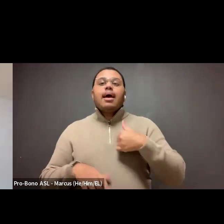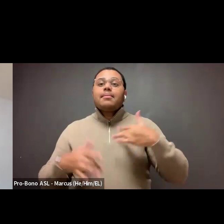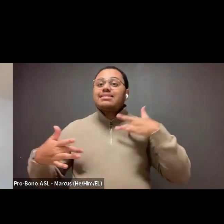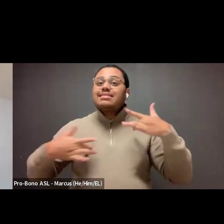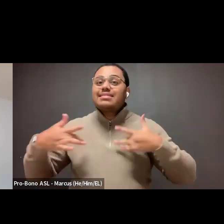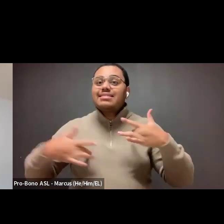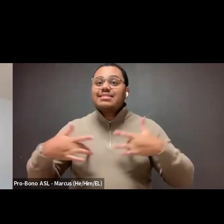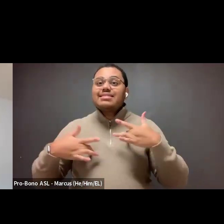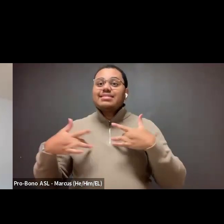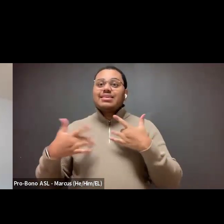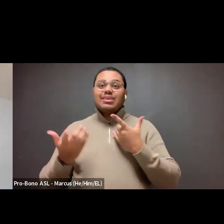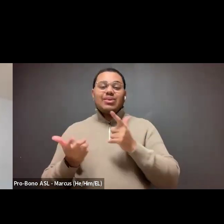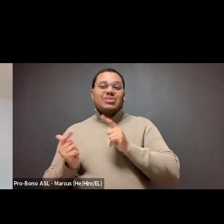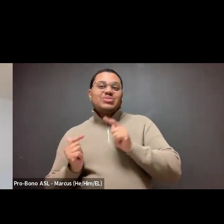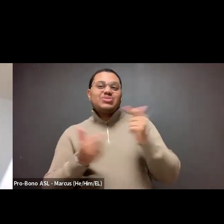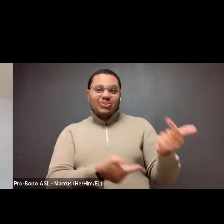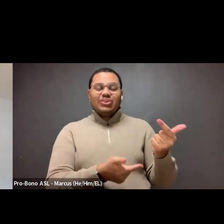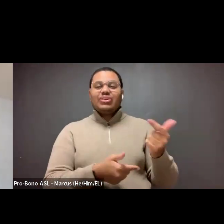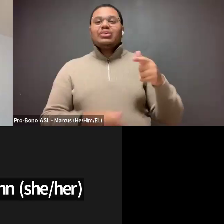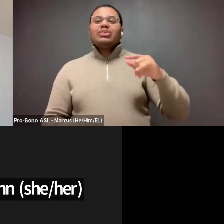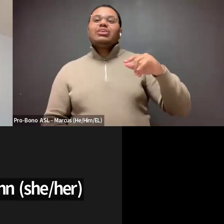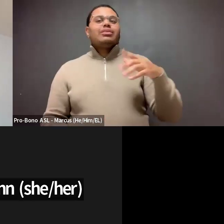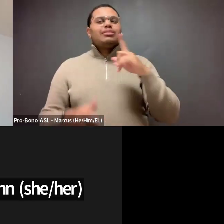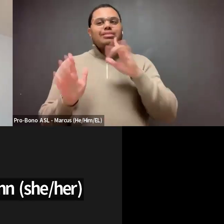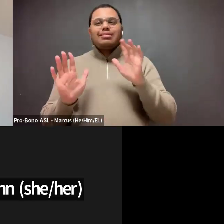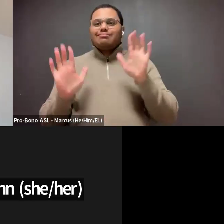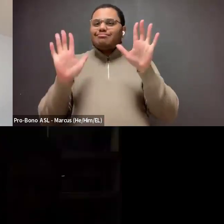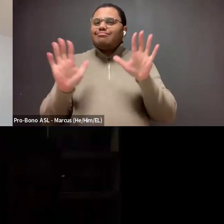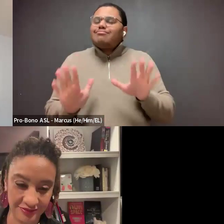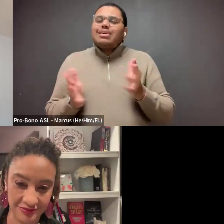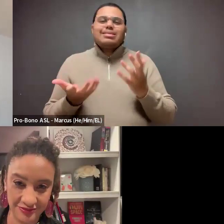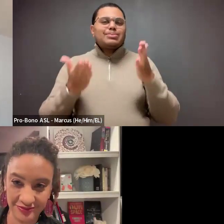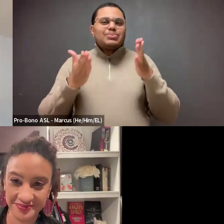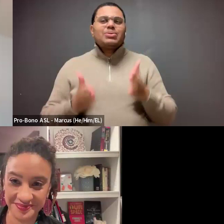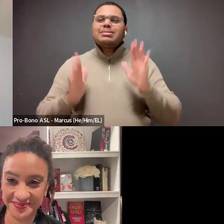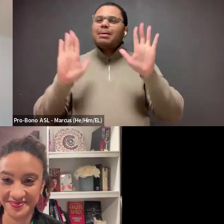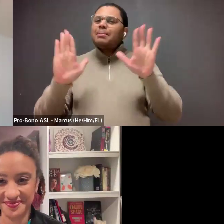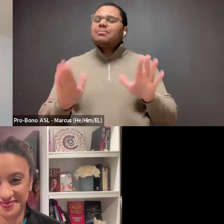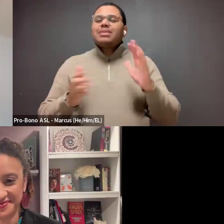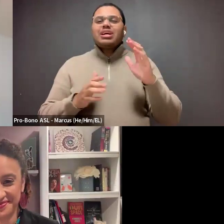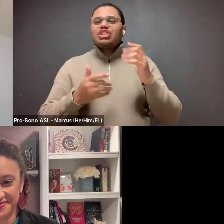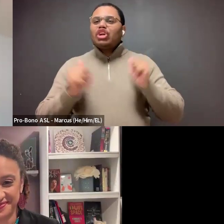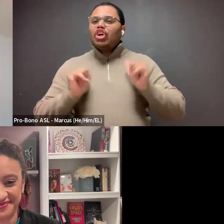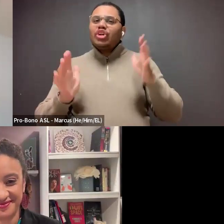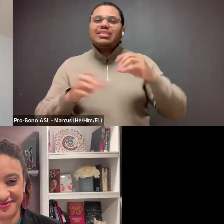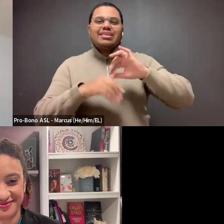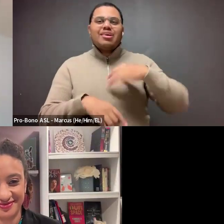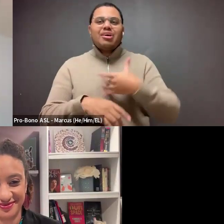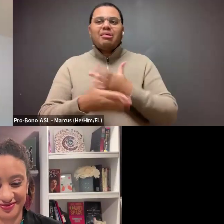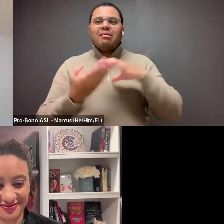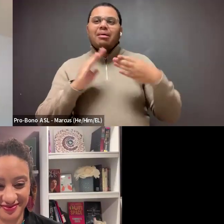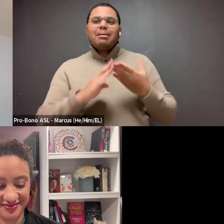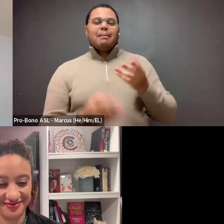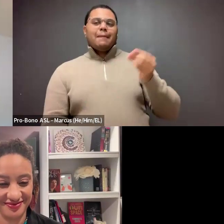excited to turn it over to just an amazing person, an amazing artist in our community, Miss